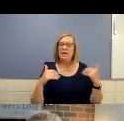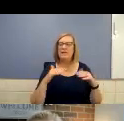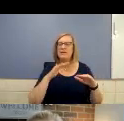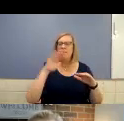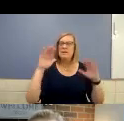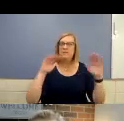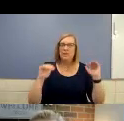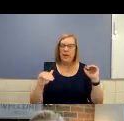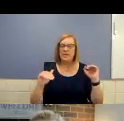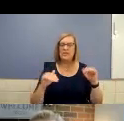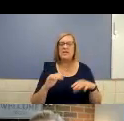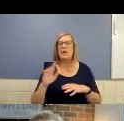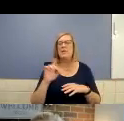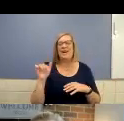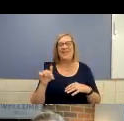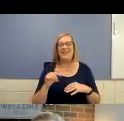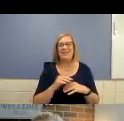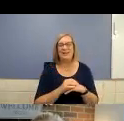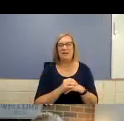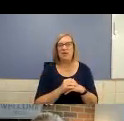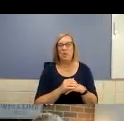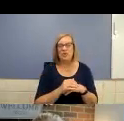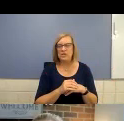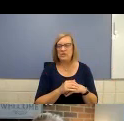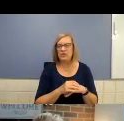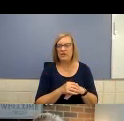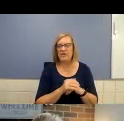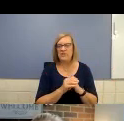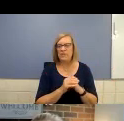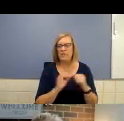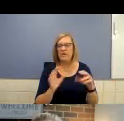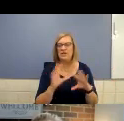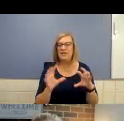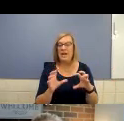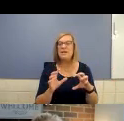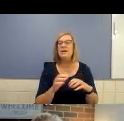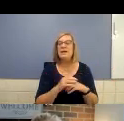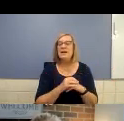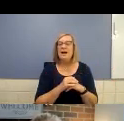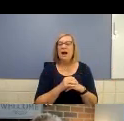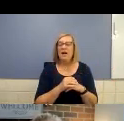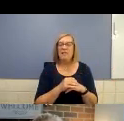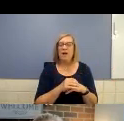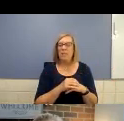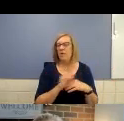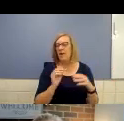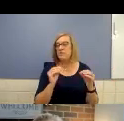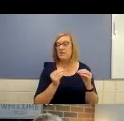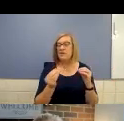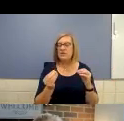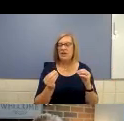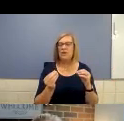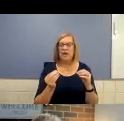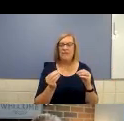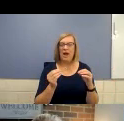them at different ways. So that's why we have that course and certification preparation at the end of our program, so that